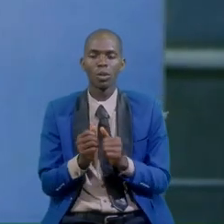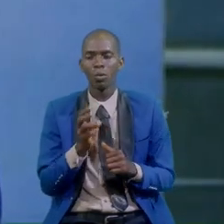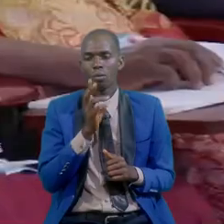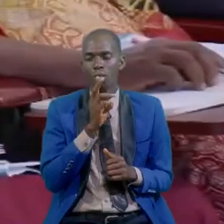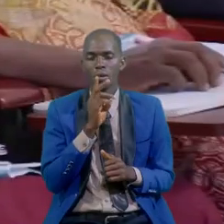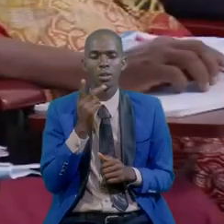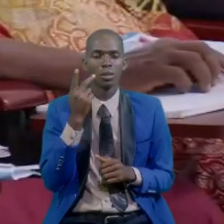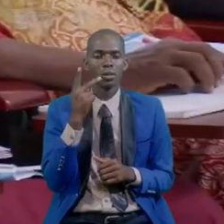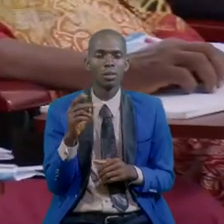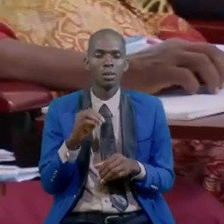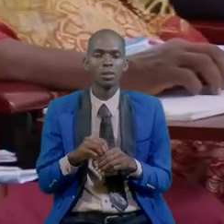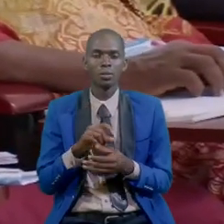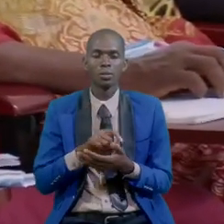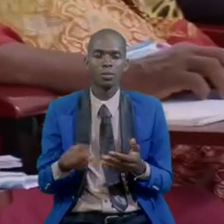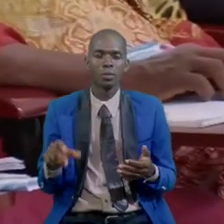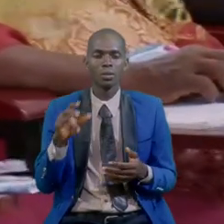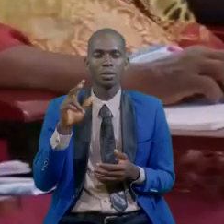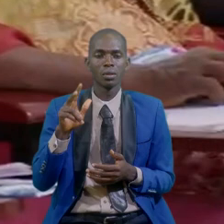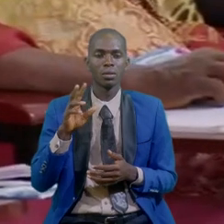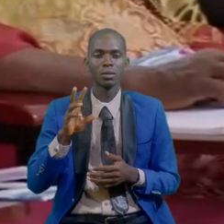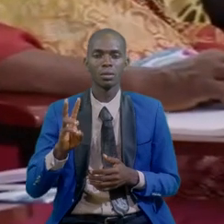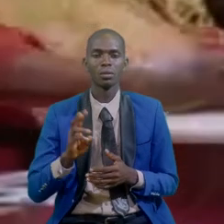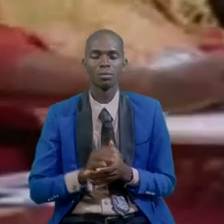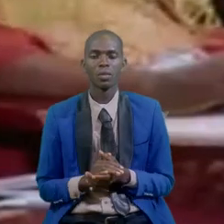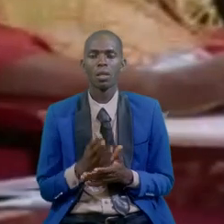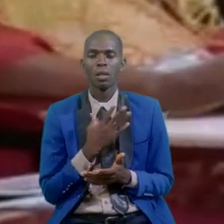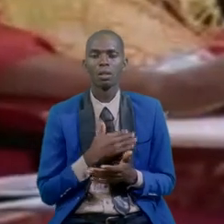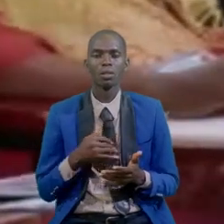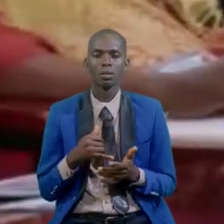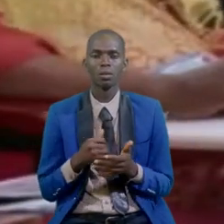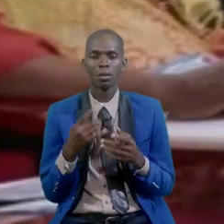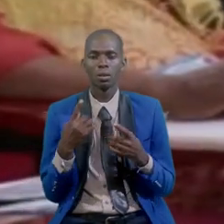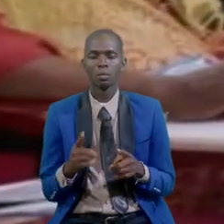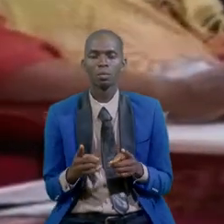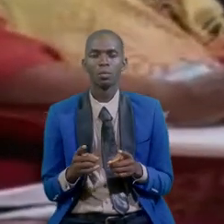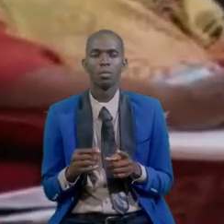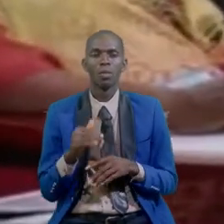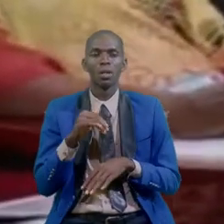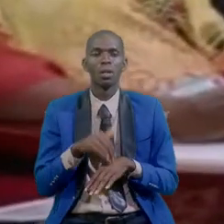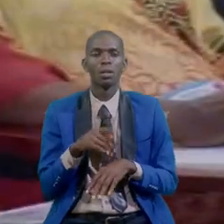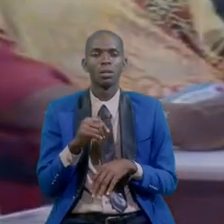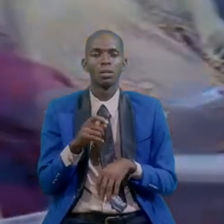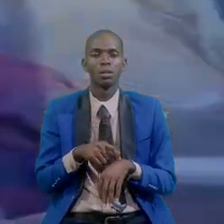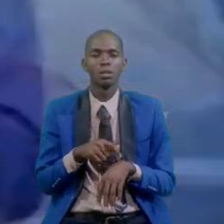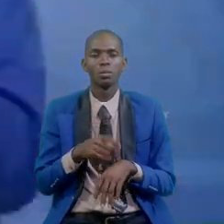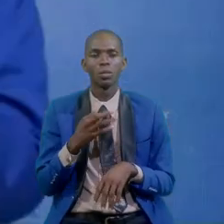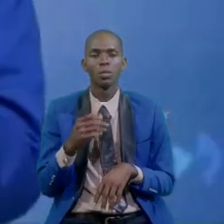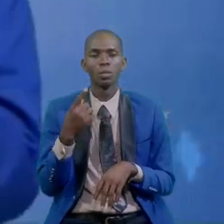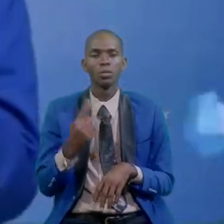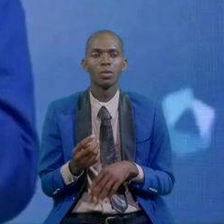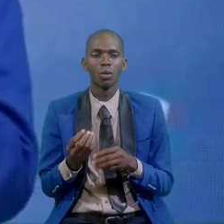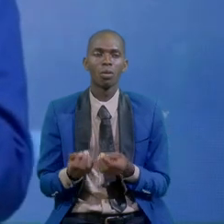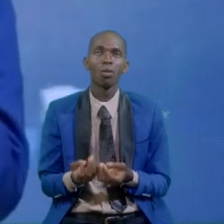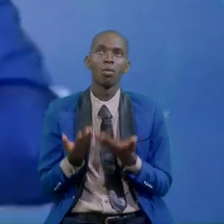verse 36. And it came to pass at the time of the offering of the